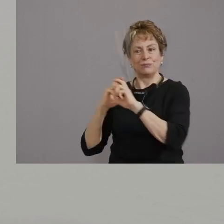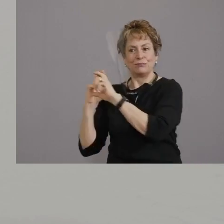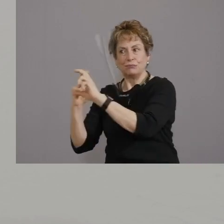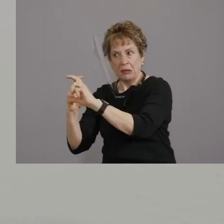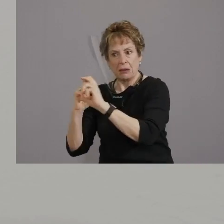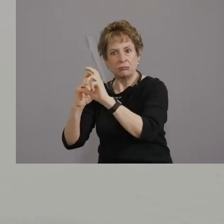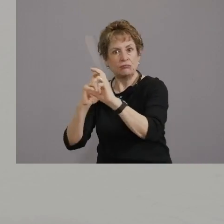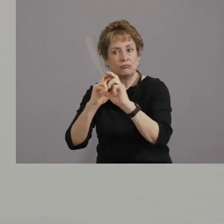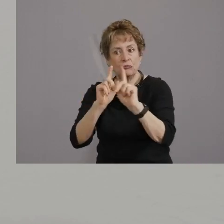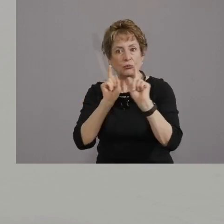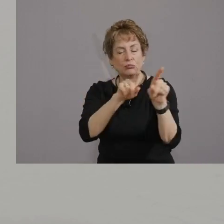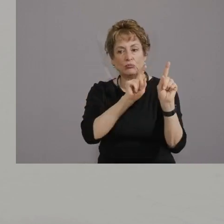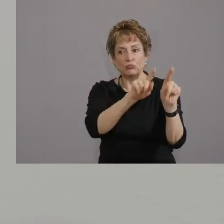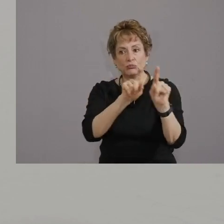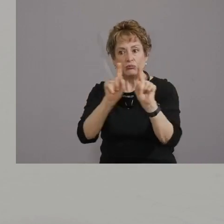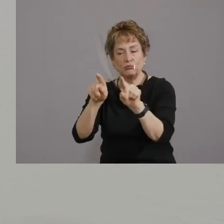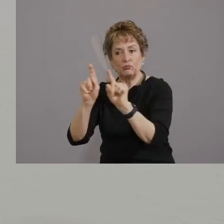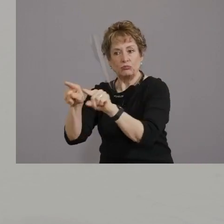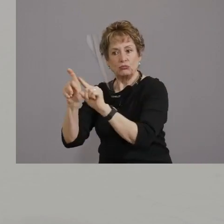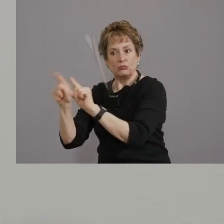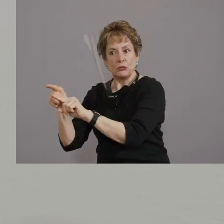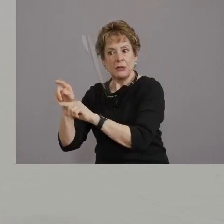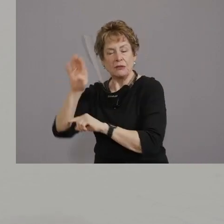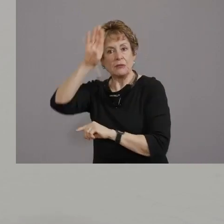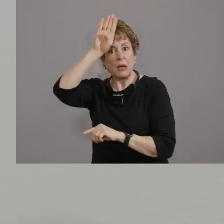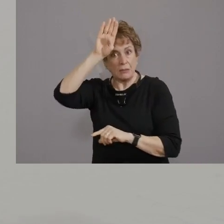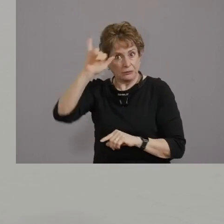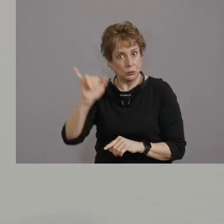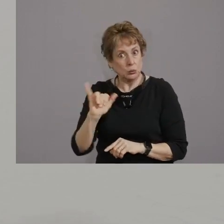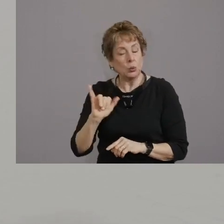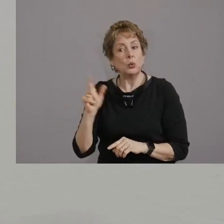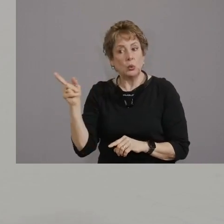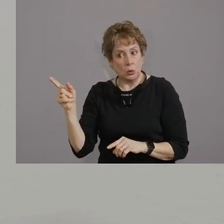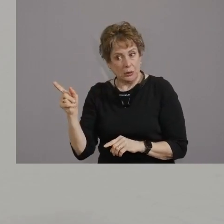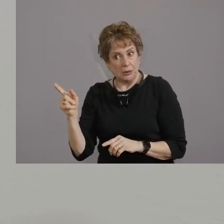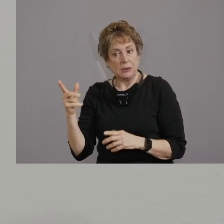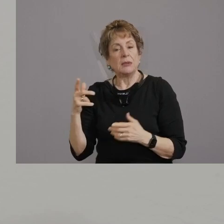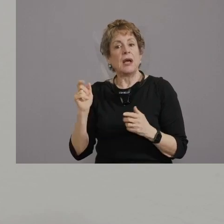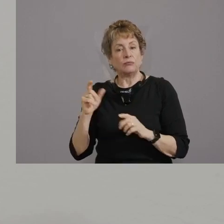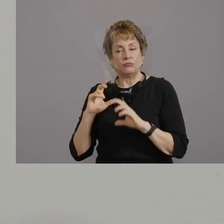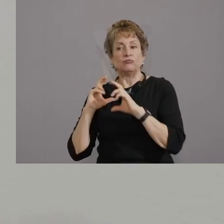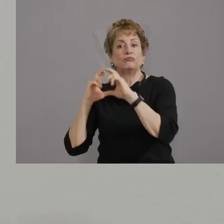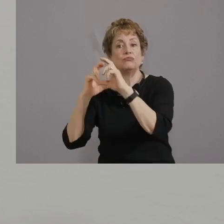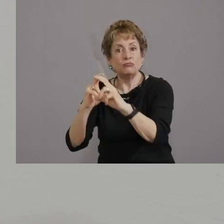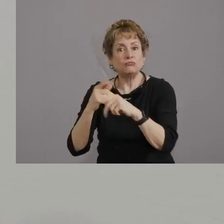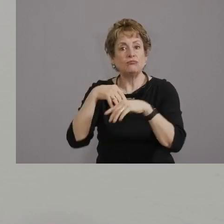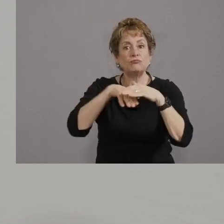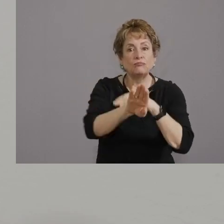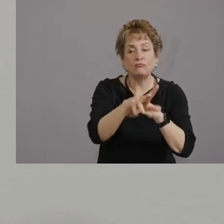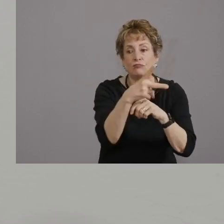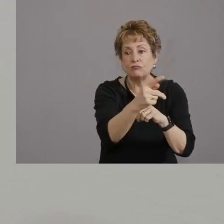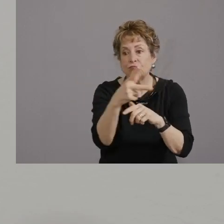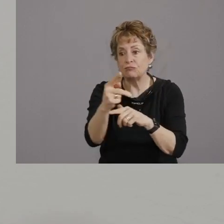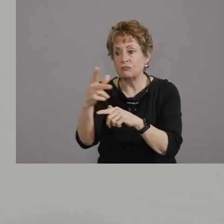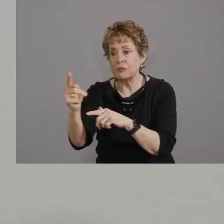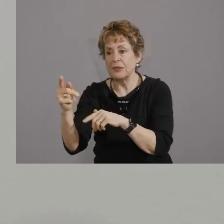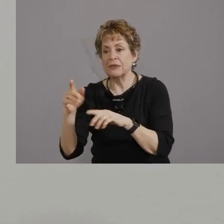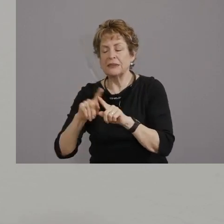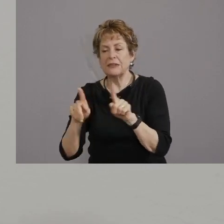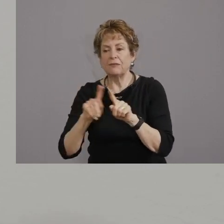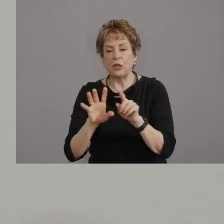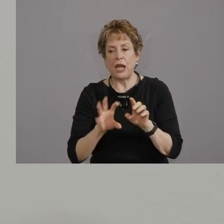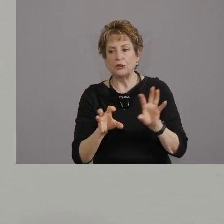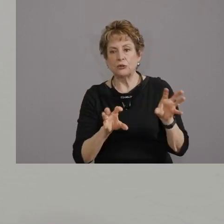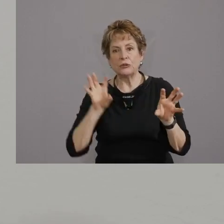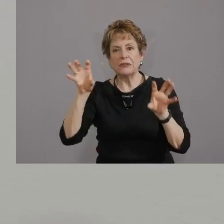community vaccinators for a long time. And so the counties may deploy those types of situations differently depending on the resources and